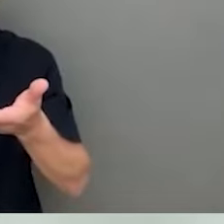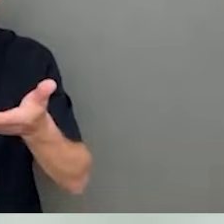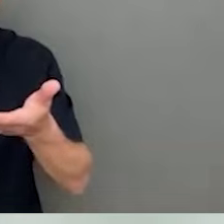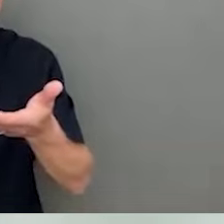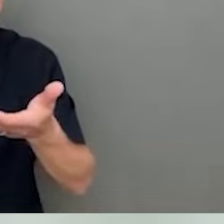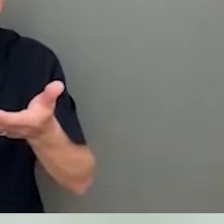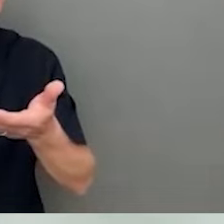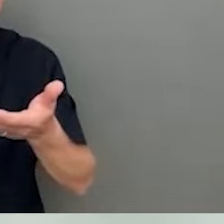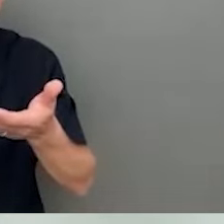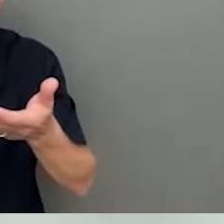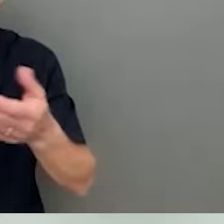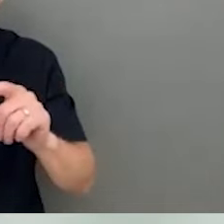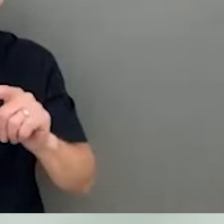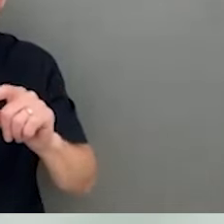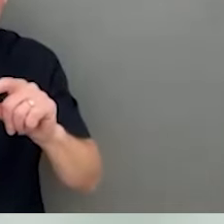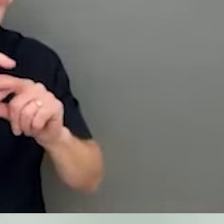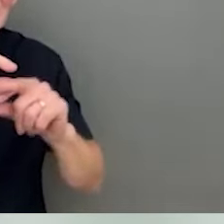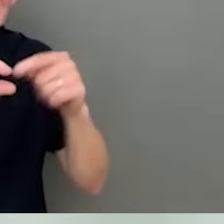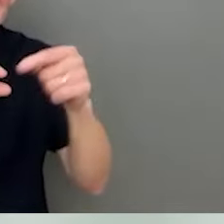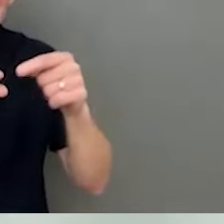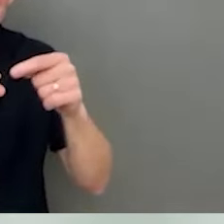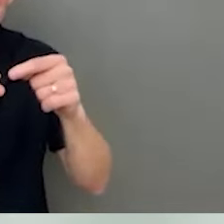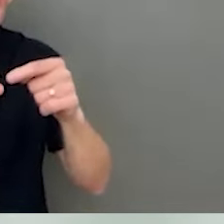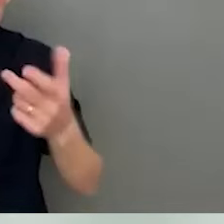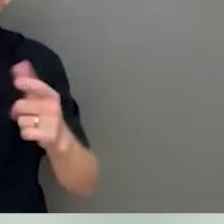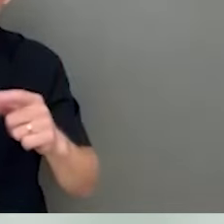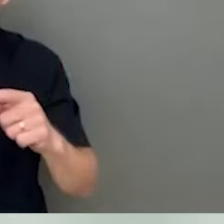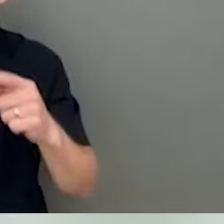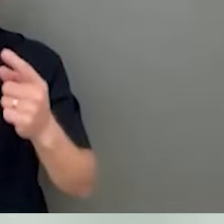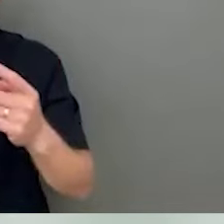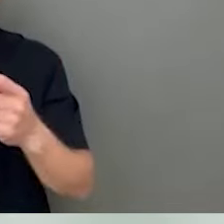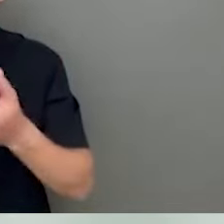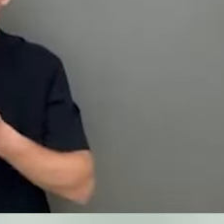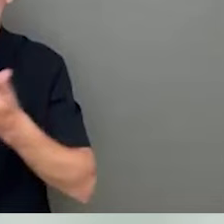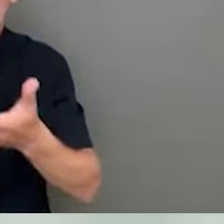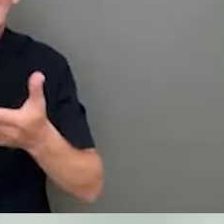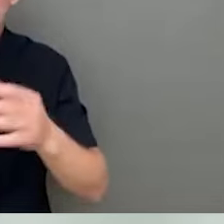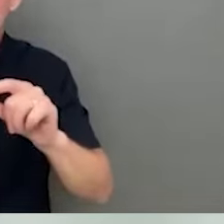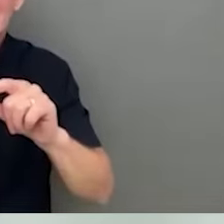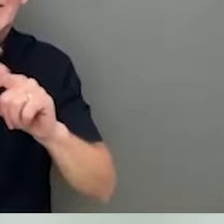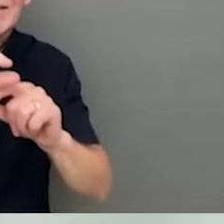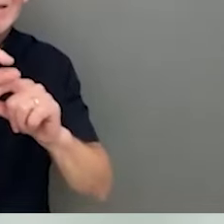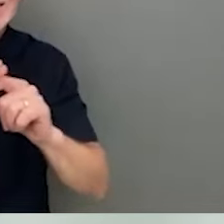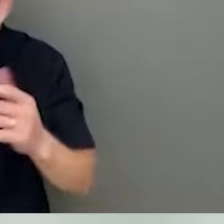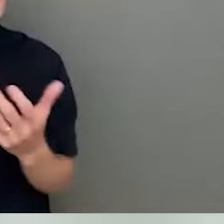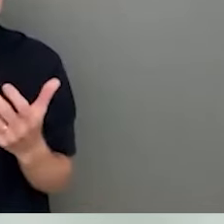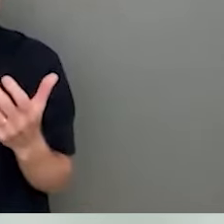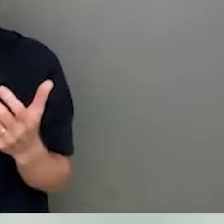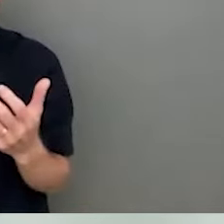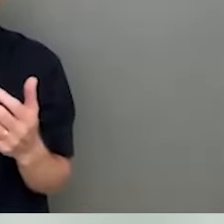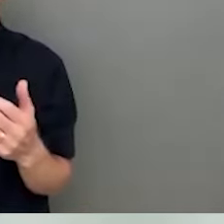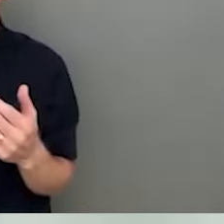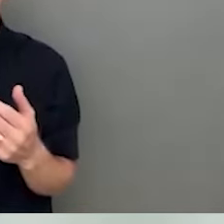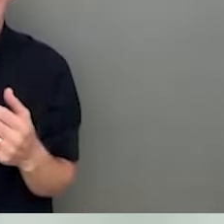being allocated? However, there are some countries that have earmarking. The clearest example of that is countries with employment quota systems,